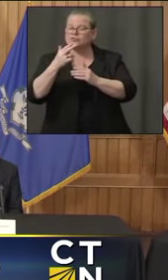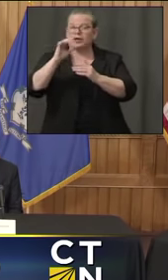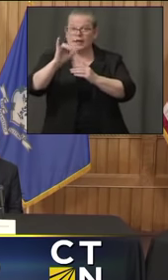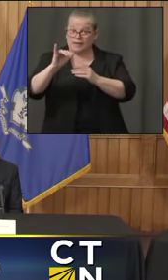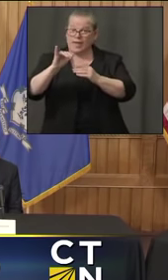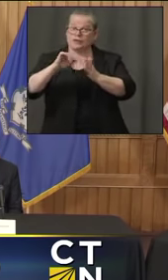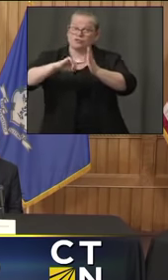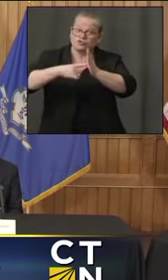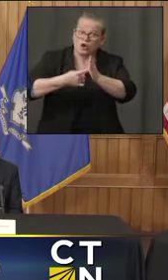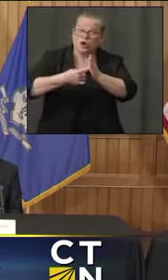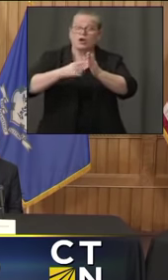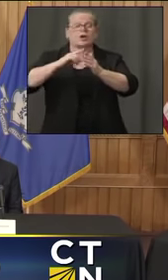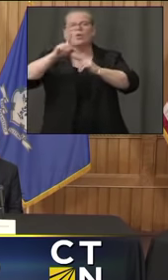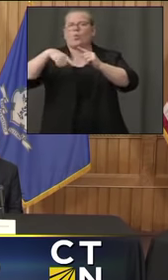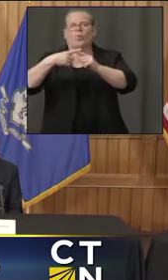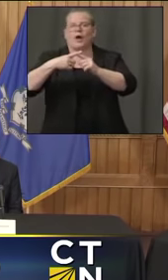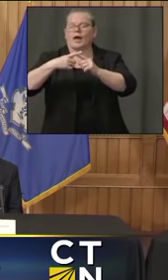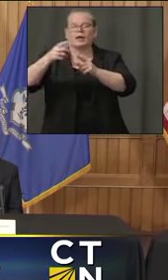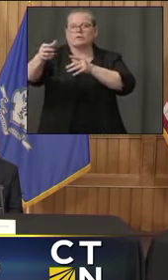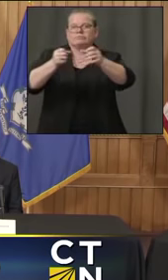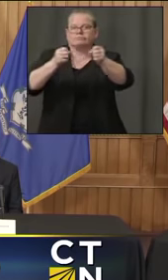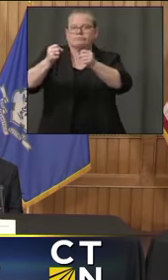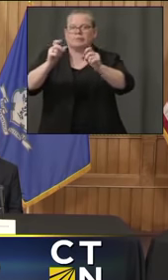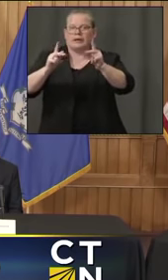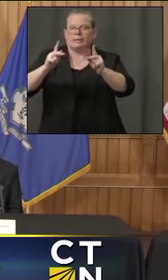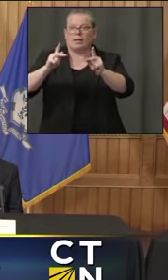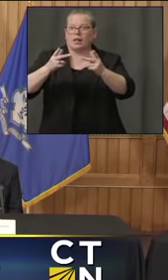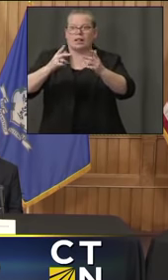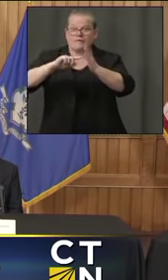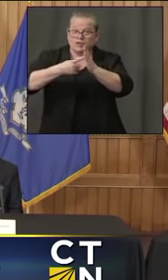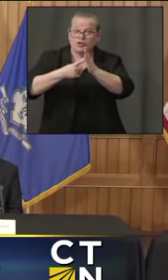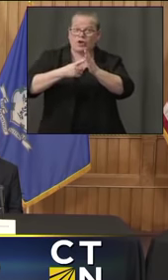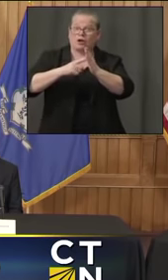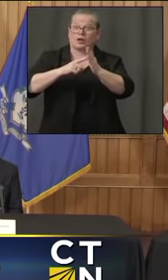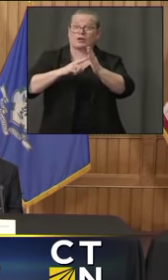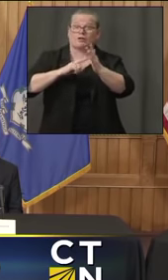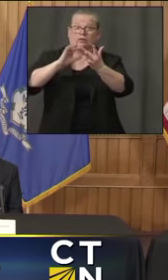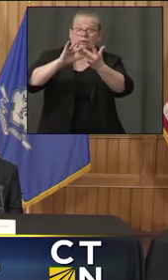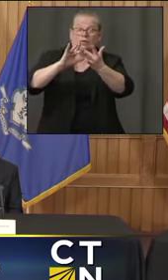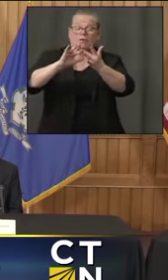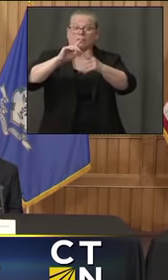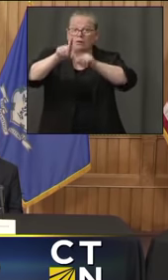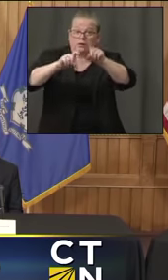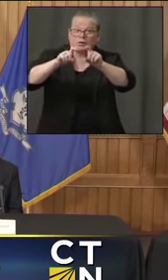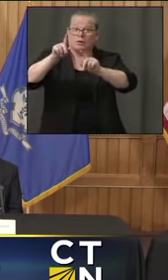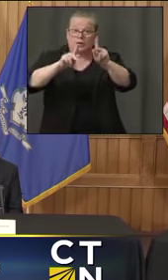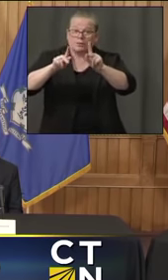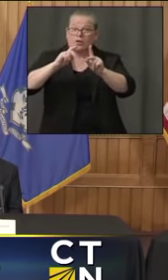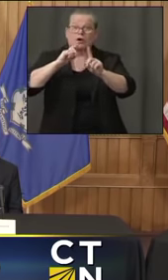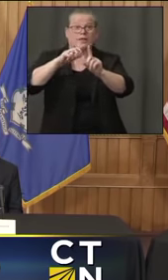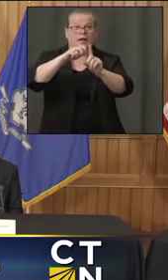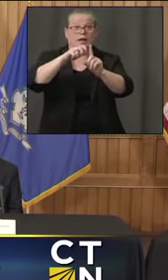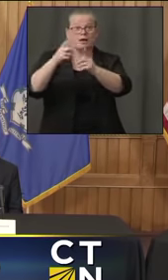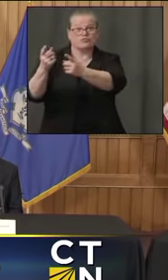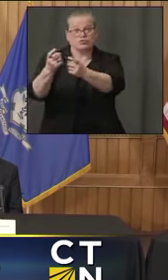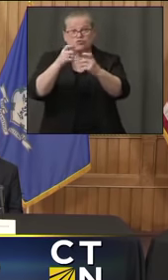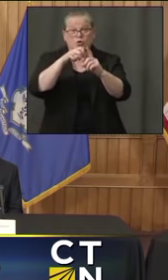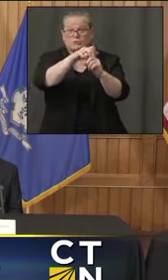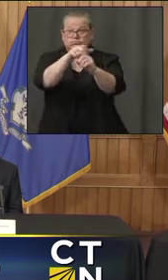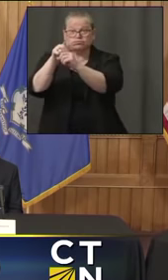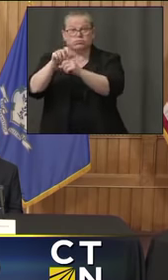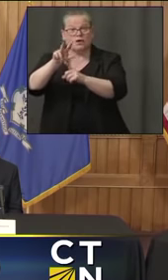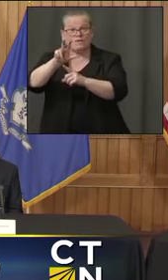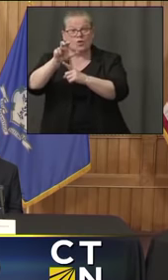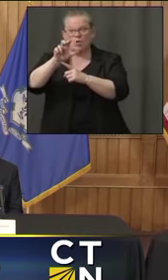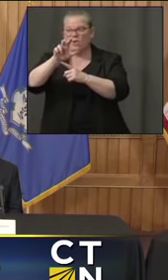talking to people, or have they started talking to people and recruiting the 400 to 500 other people? Yep, so